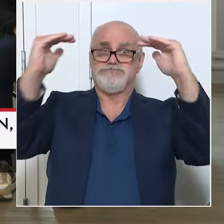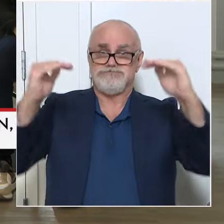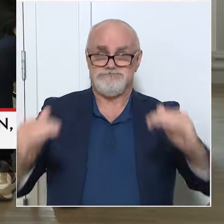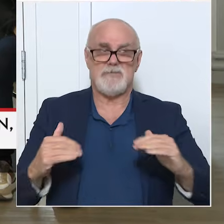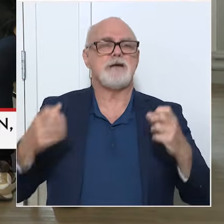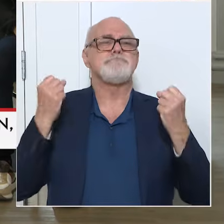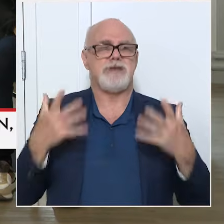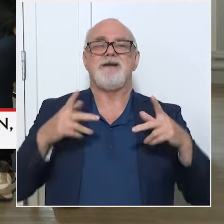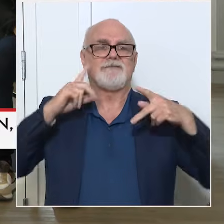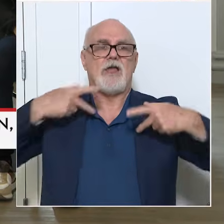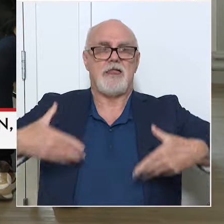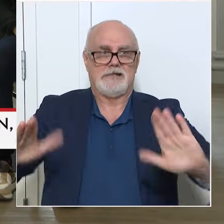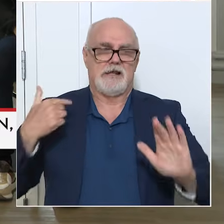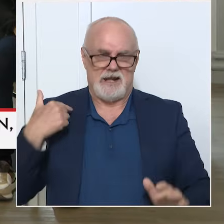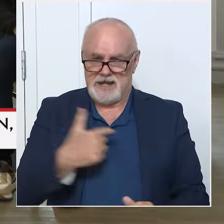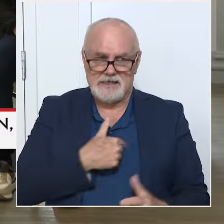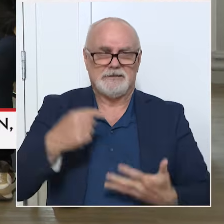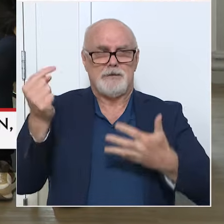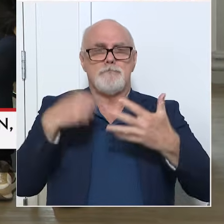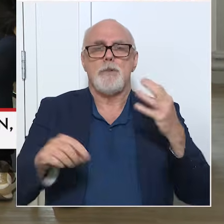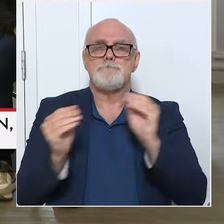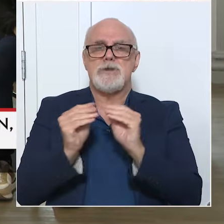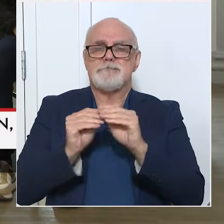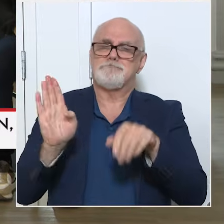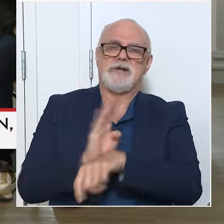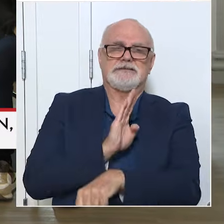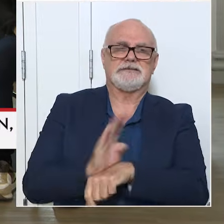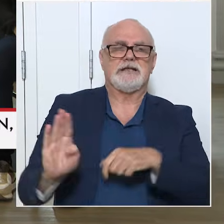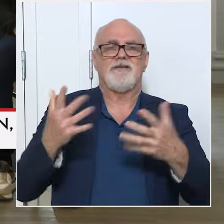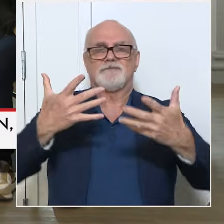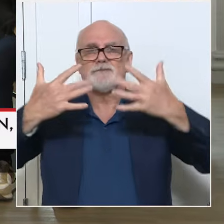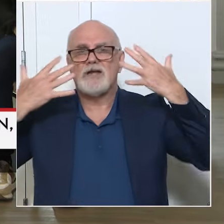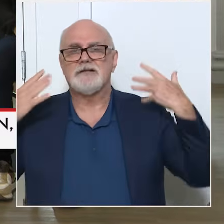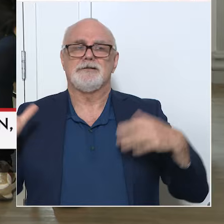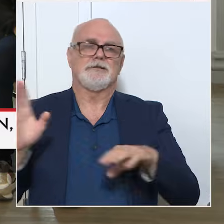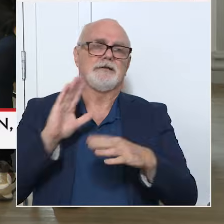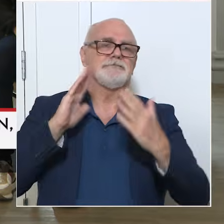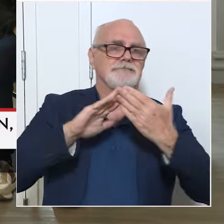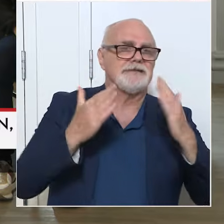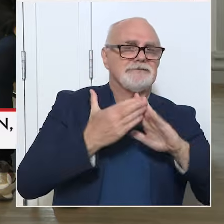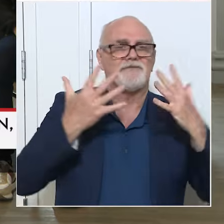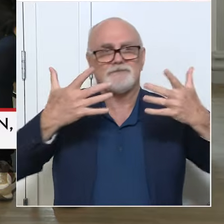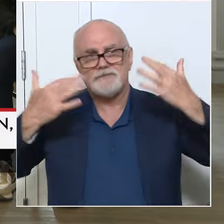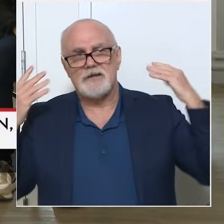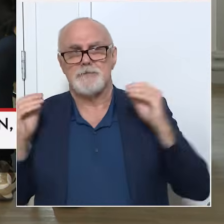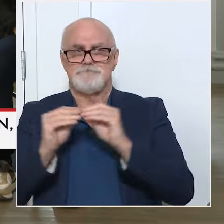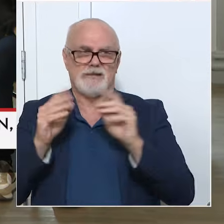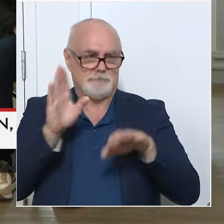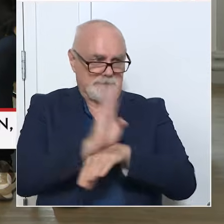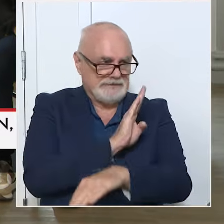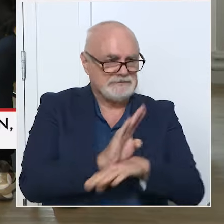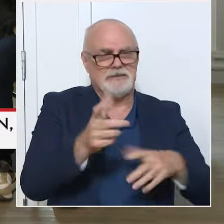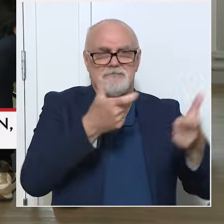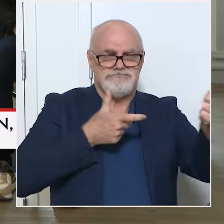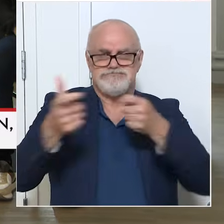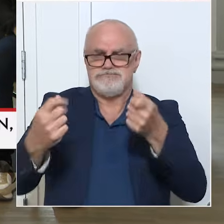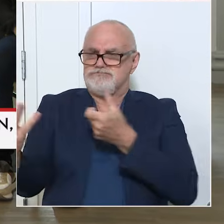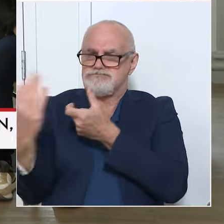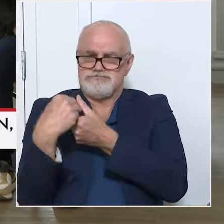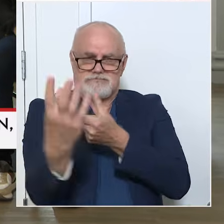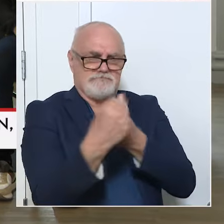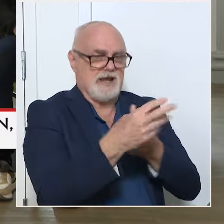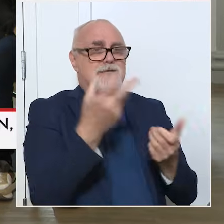allow us to be a more business-friendly city, be faster in attracting capital, be faster